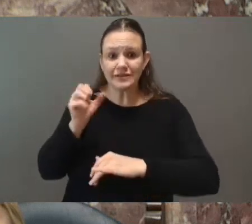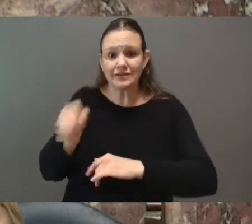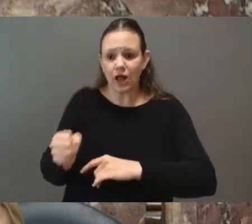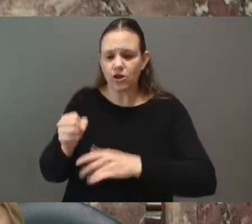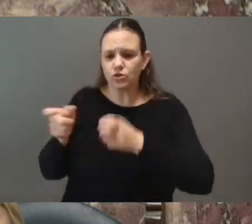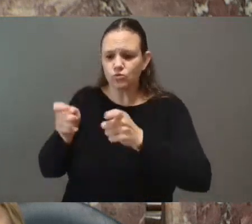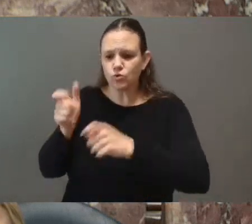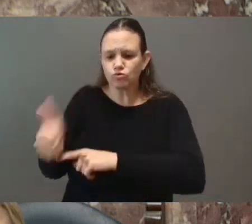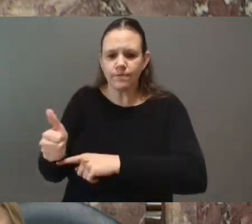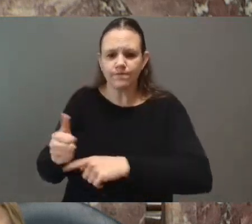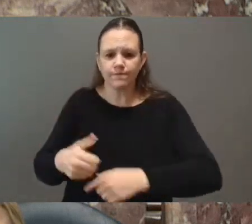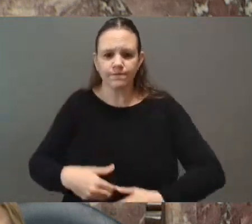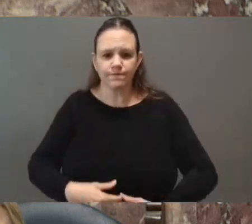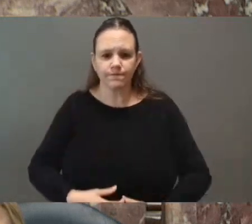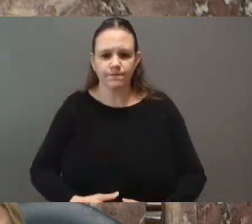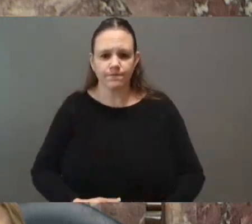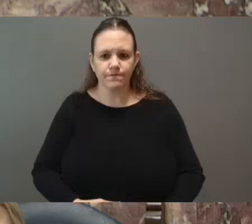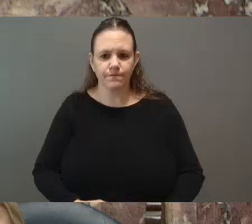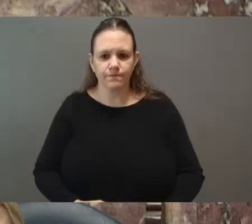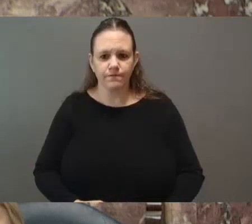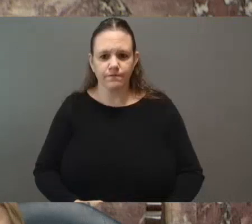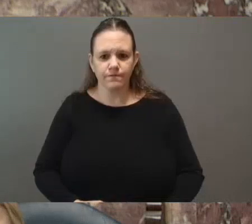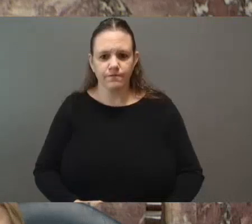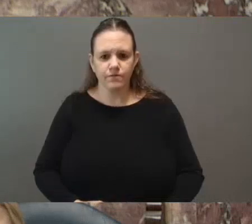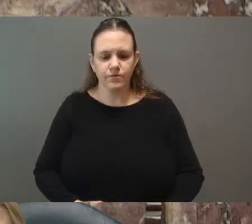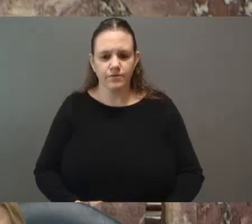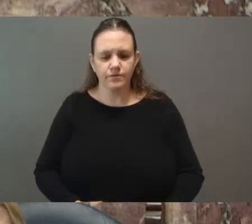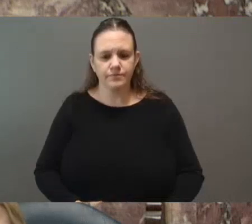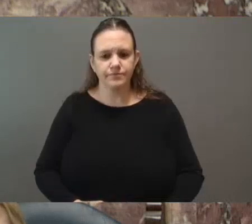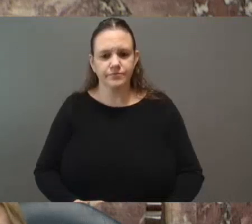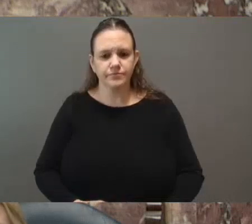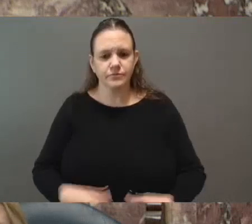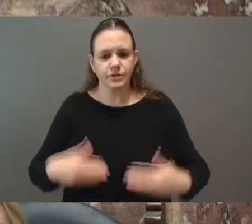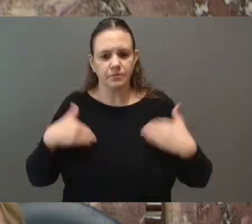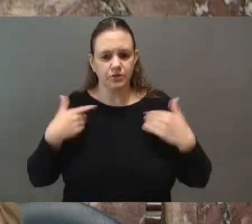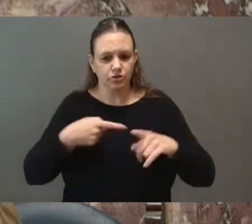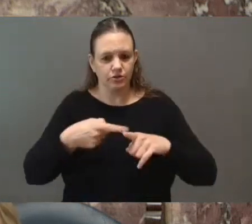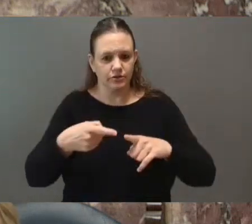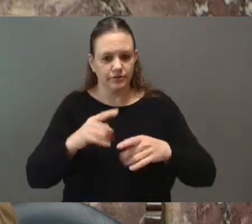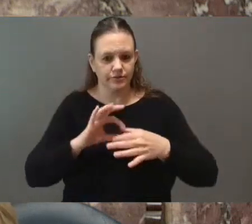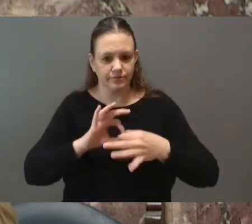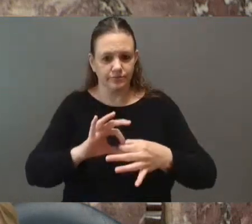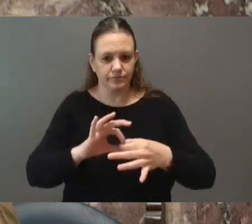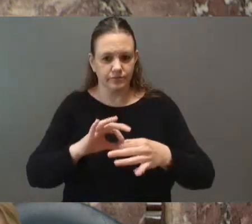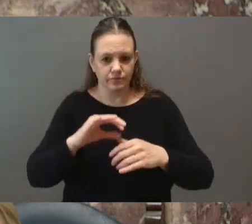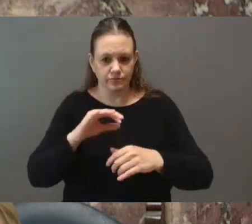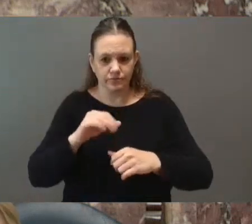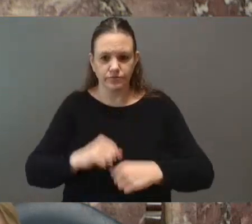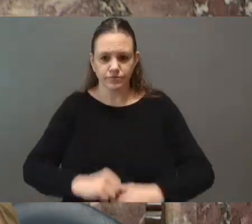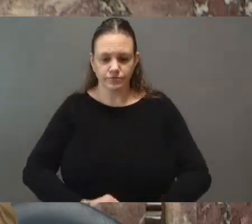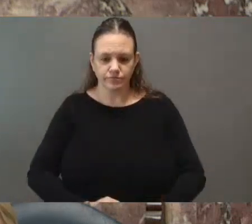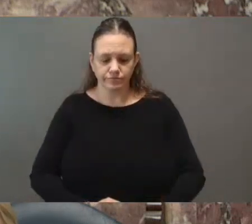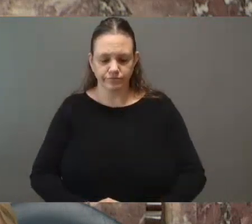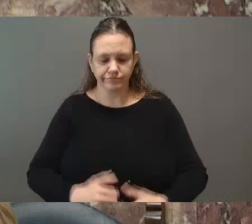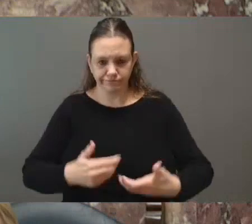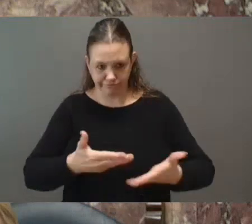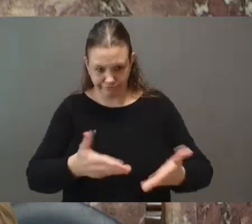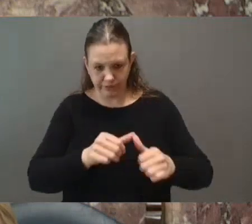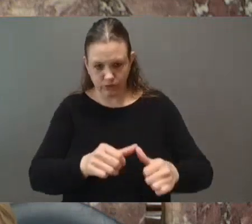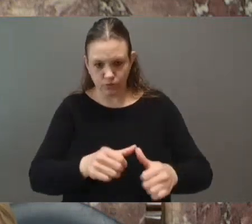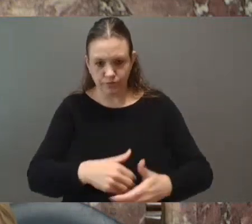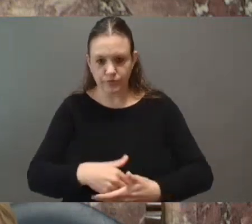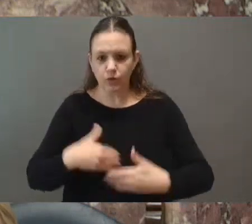Minister will continue. This is work that we do across the education system to talk to youth about the dangers of the illicit